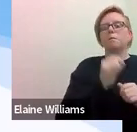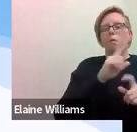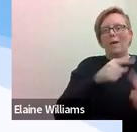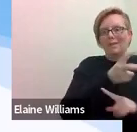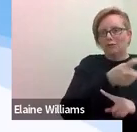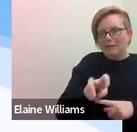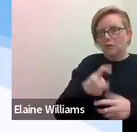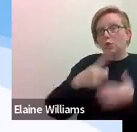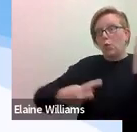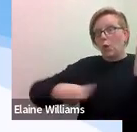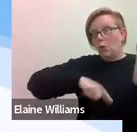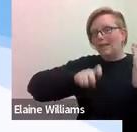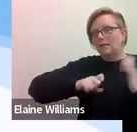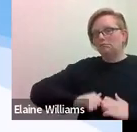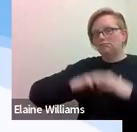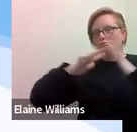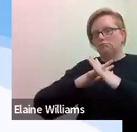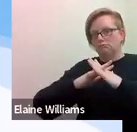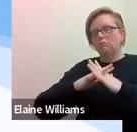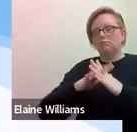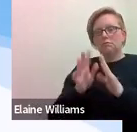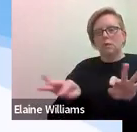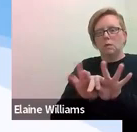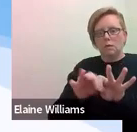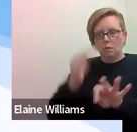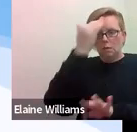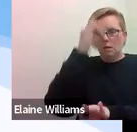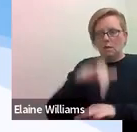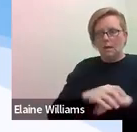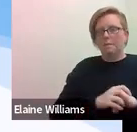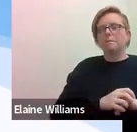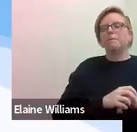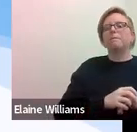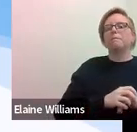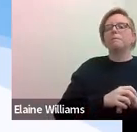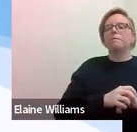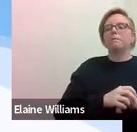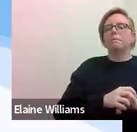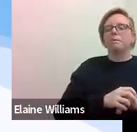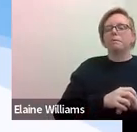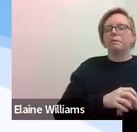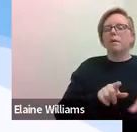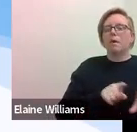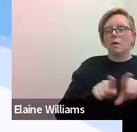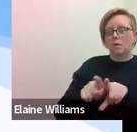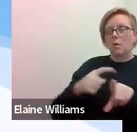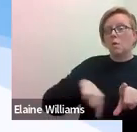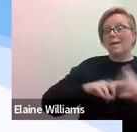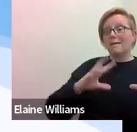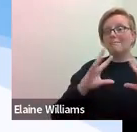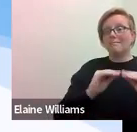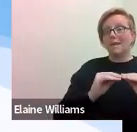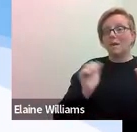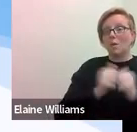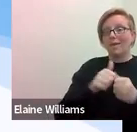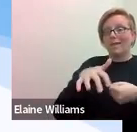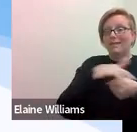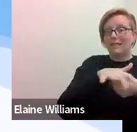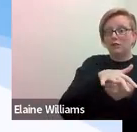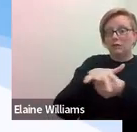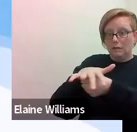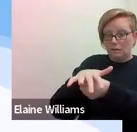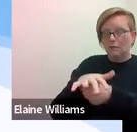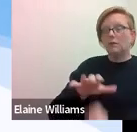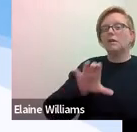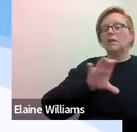the another thing that we did at REACH when I was there is we had a meeting with the districts where the case manager would bring the